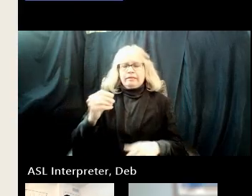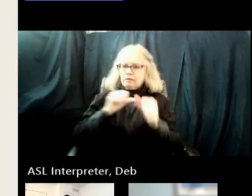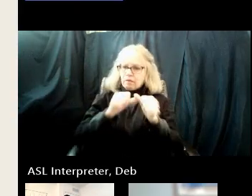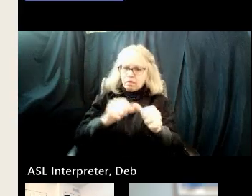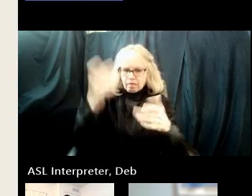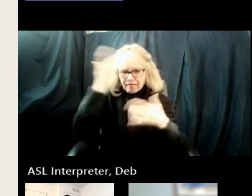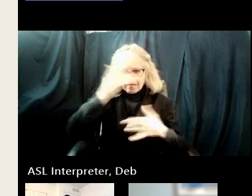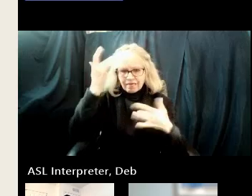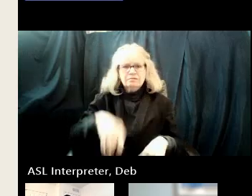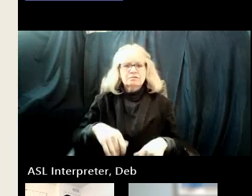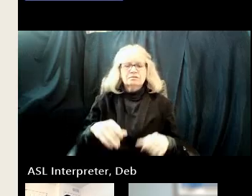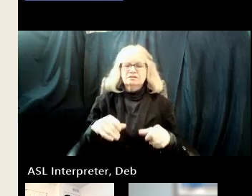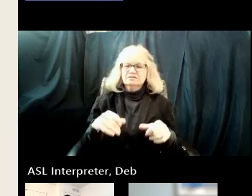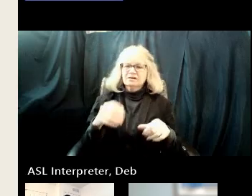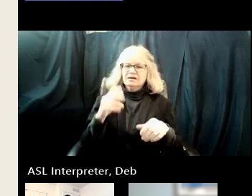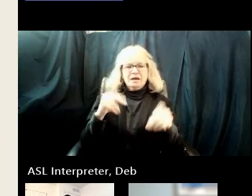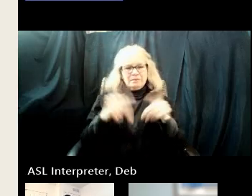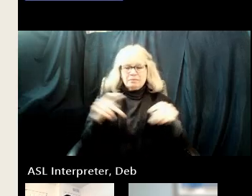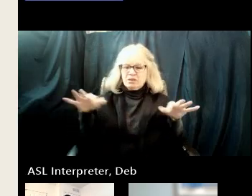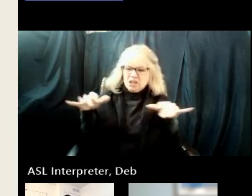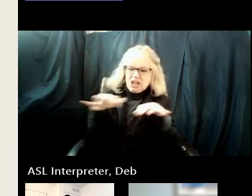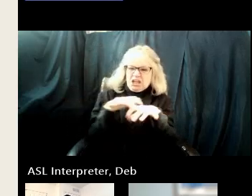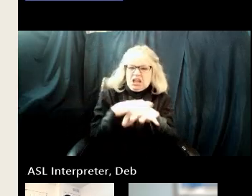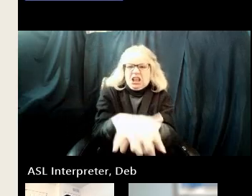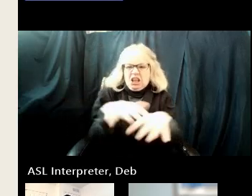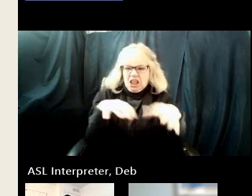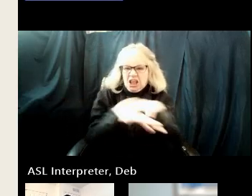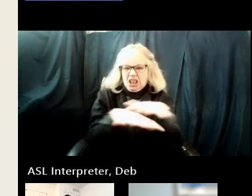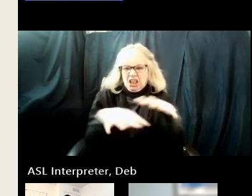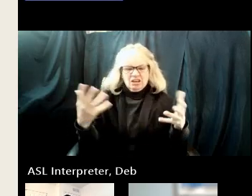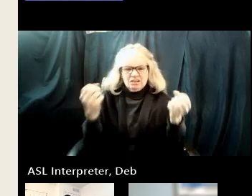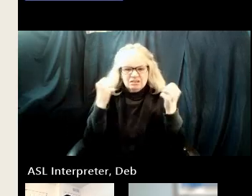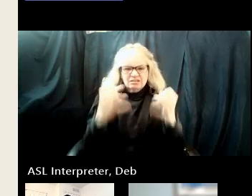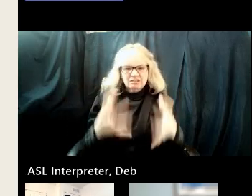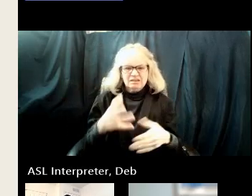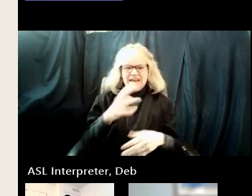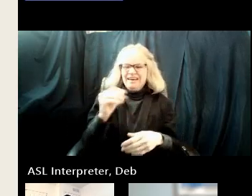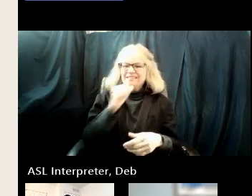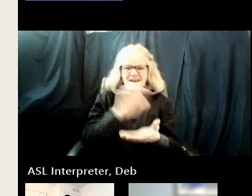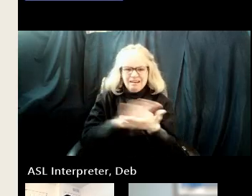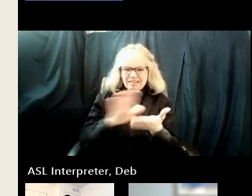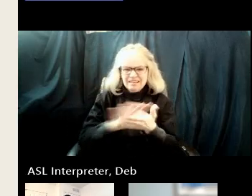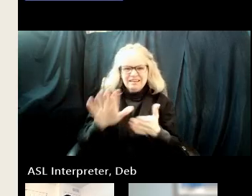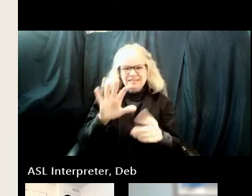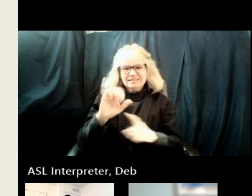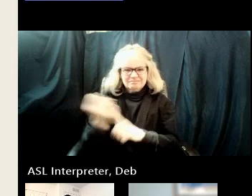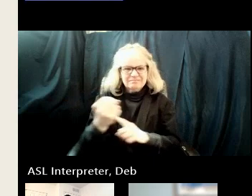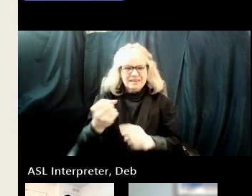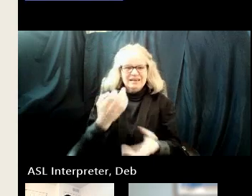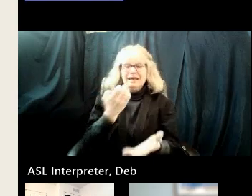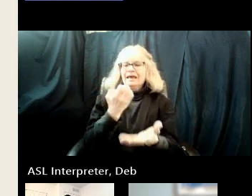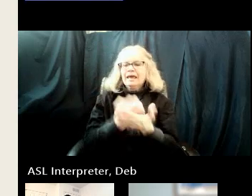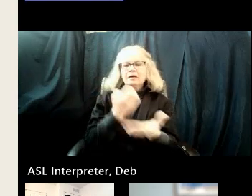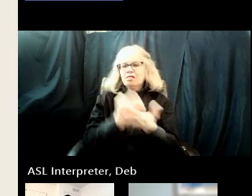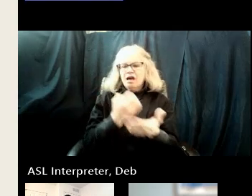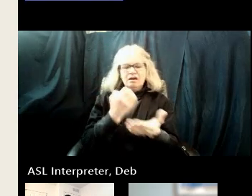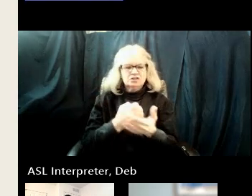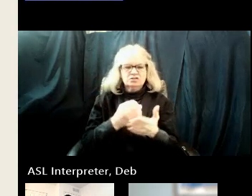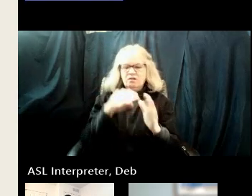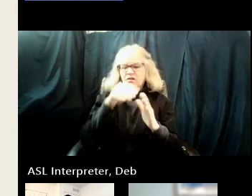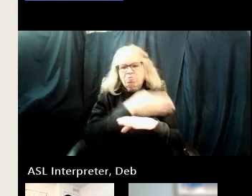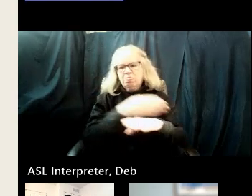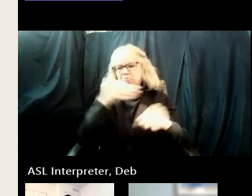unsanitary conditions, and an ecological degradation that again still persists today. We also